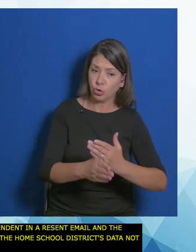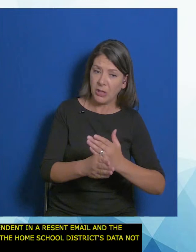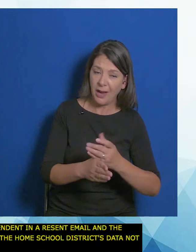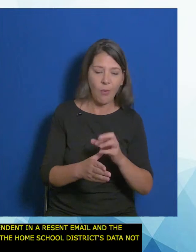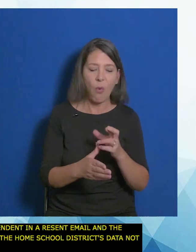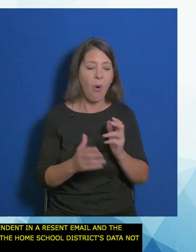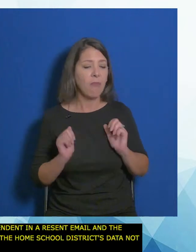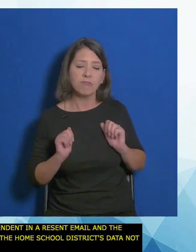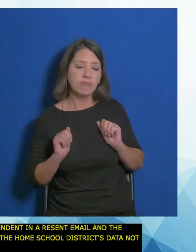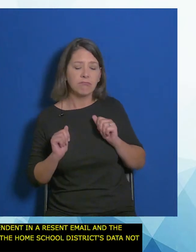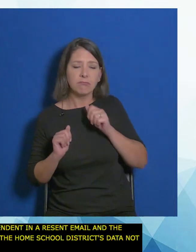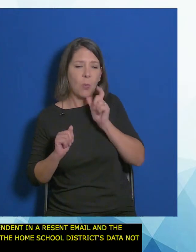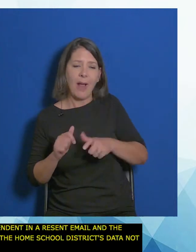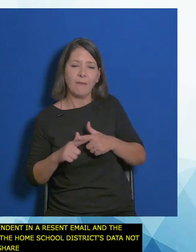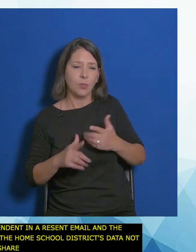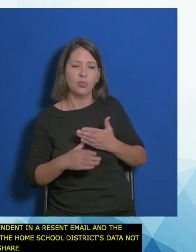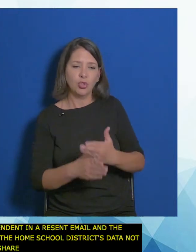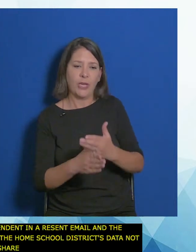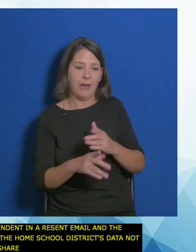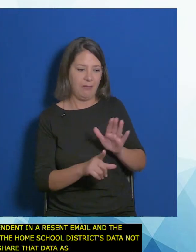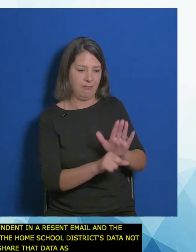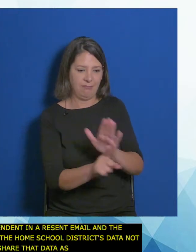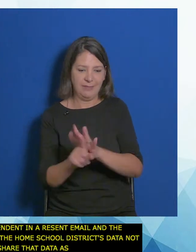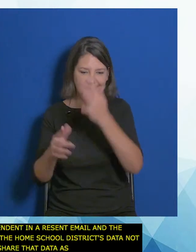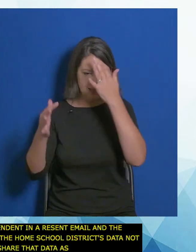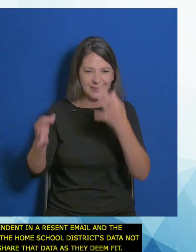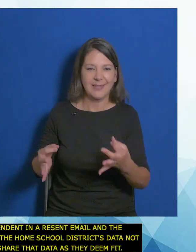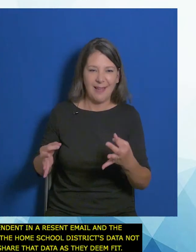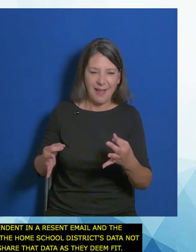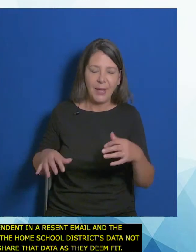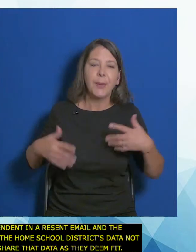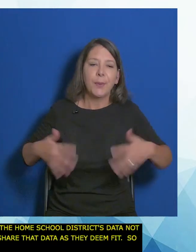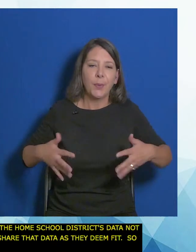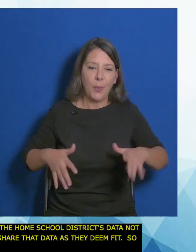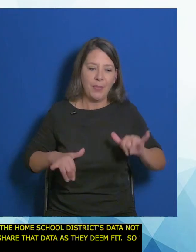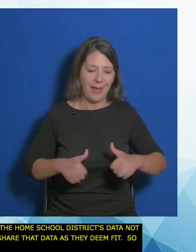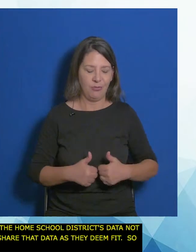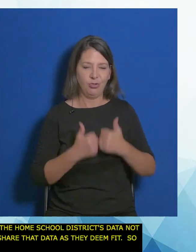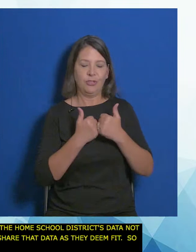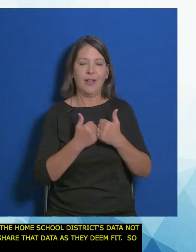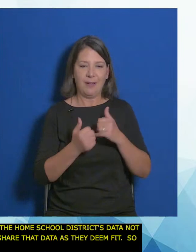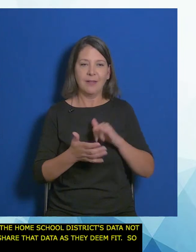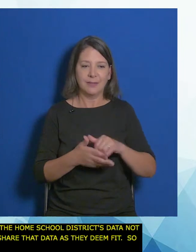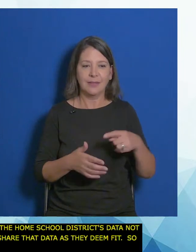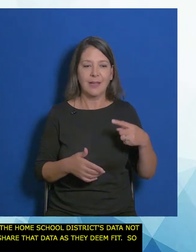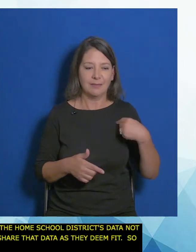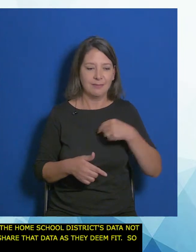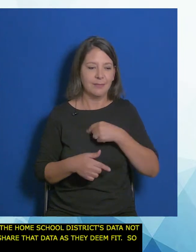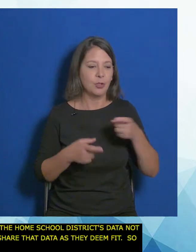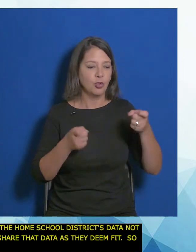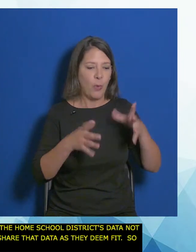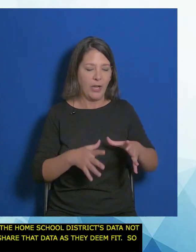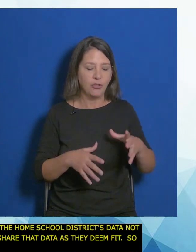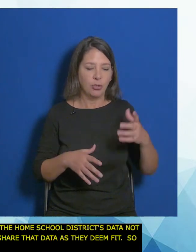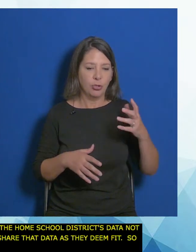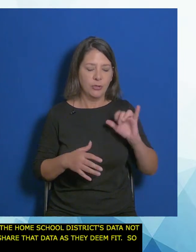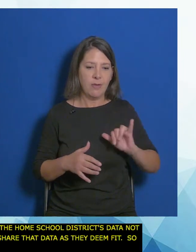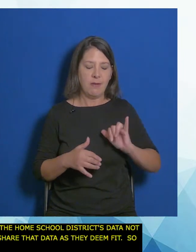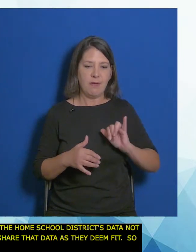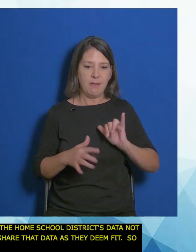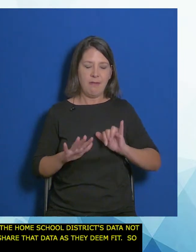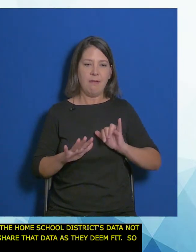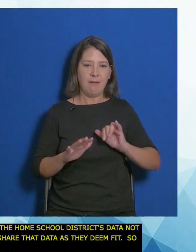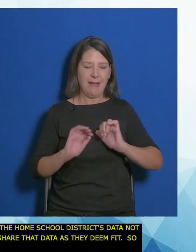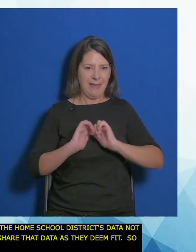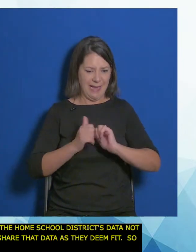that data as they deem fit. So that was a challenge that was already thrown in front of the directors and I to really look at how